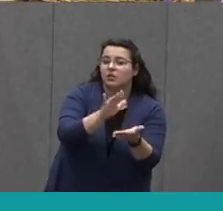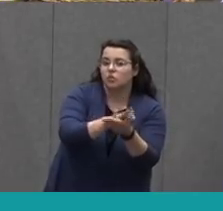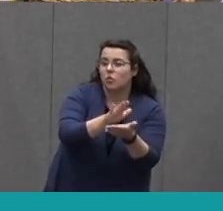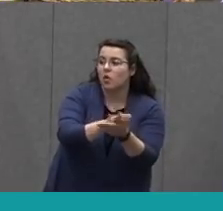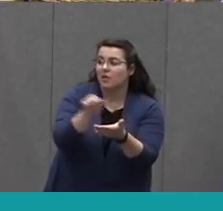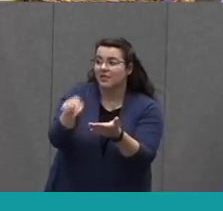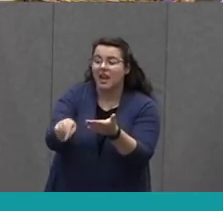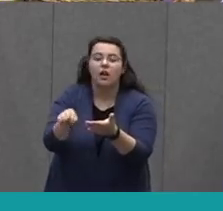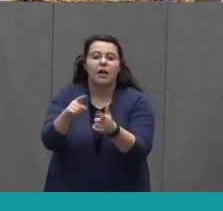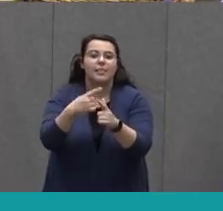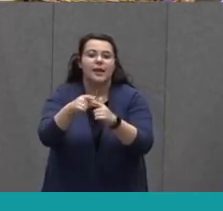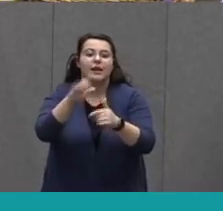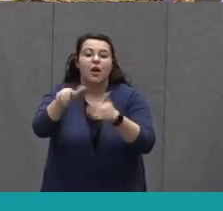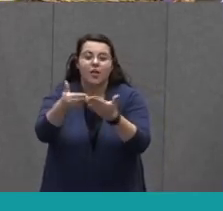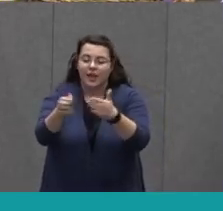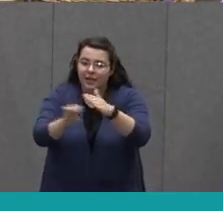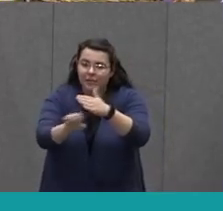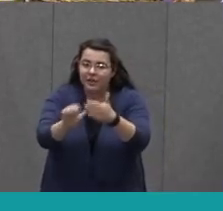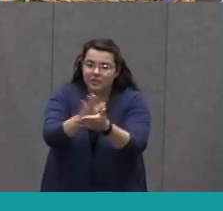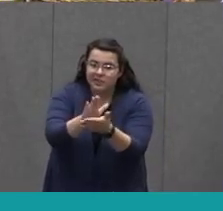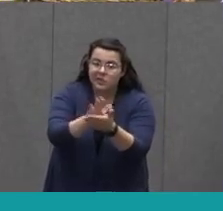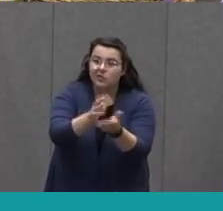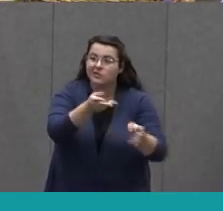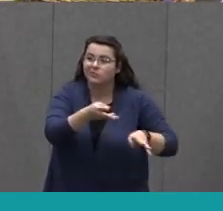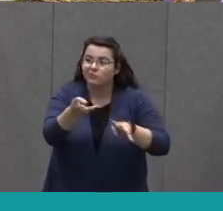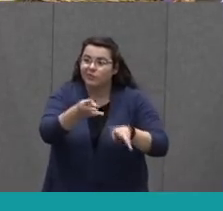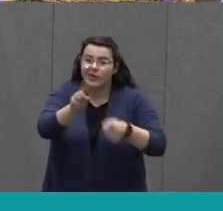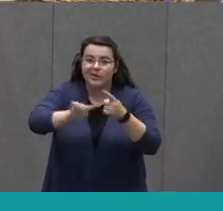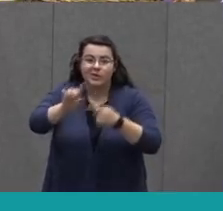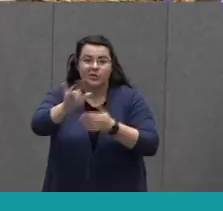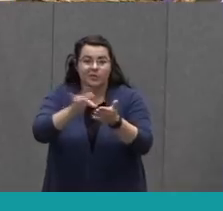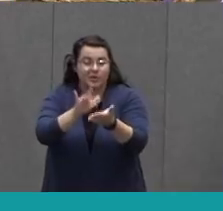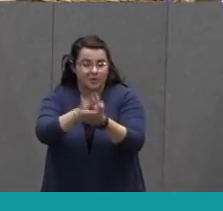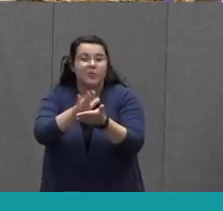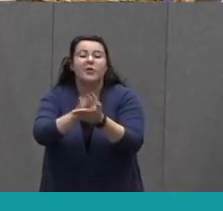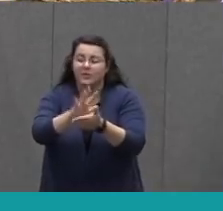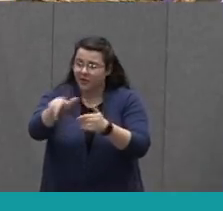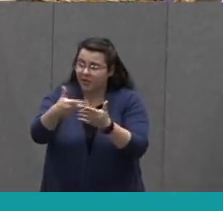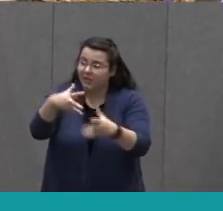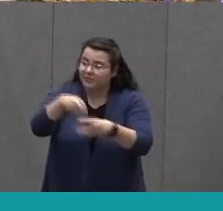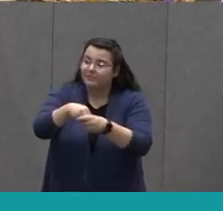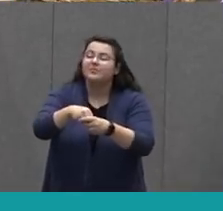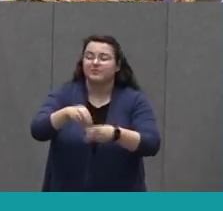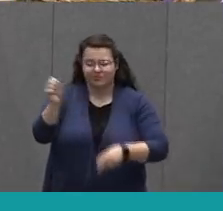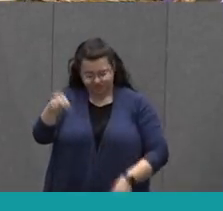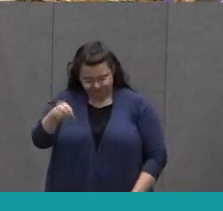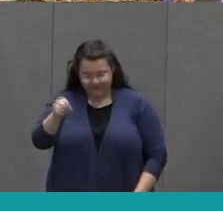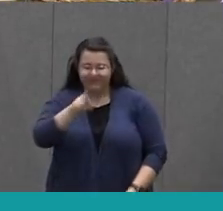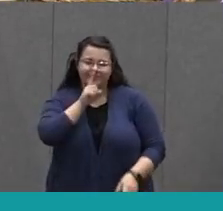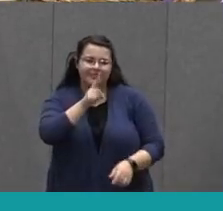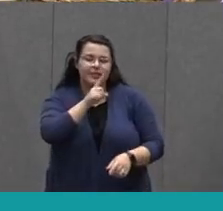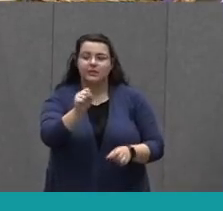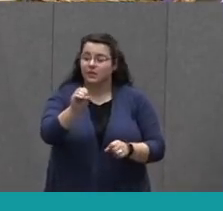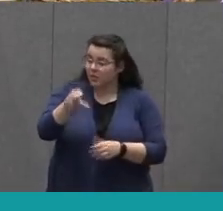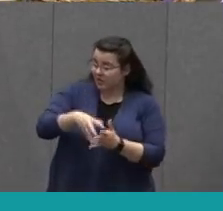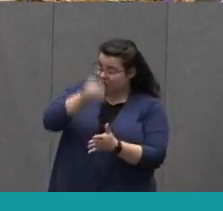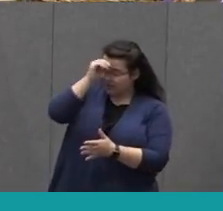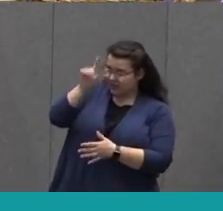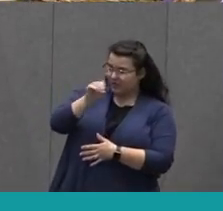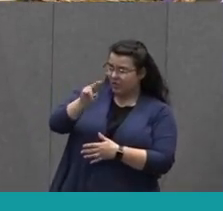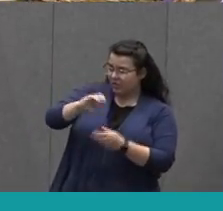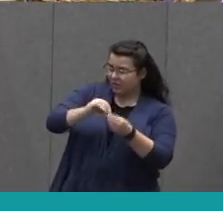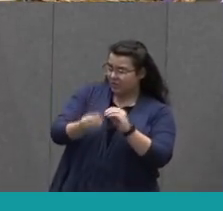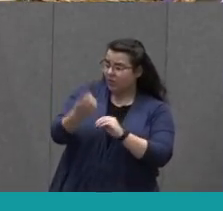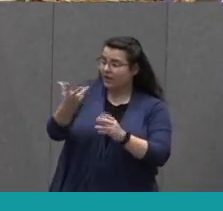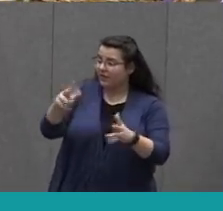elementaries that feed into the middles, those are all part of your of your group. Now, about how many kids do you think you have in Learning Zone 1? So in Learning Zone 1, we have about